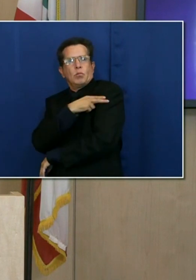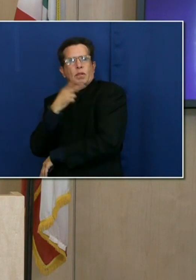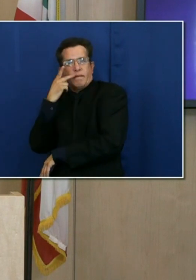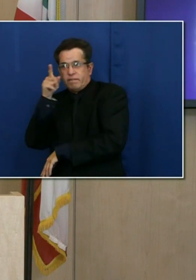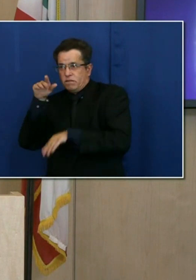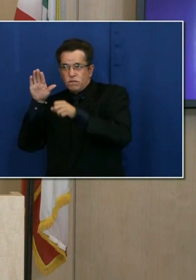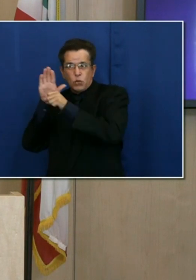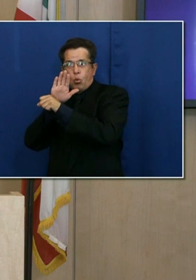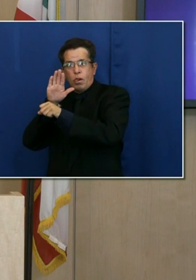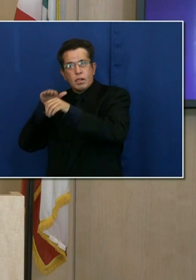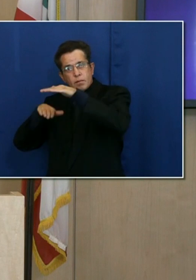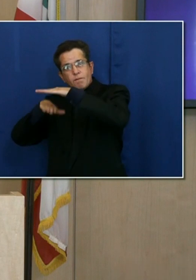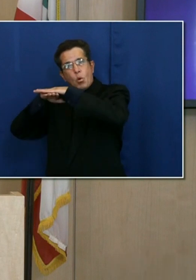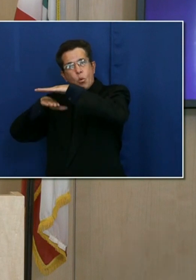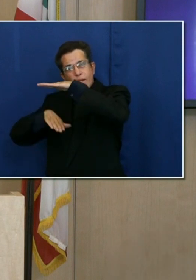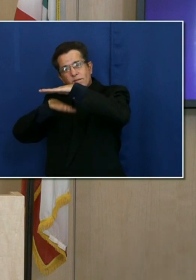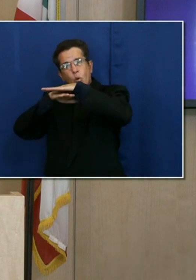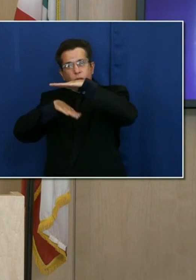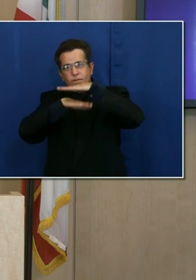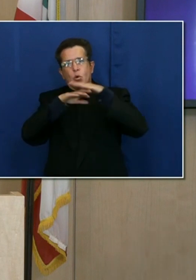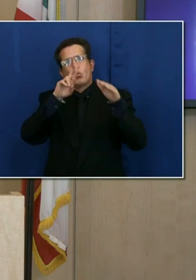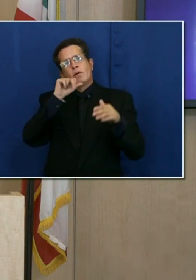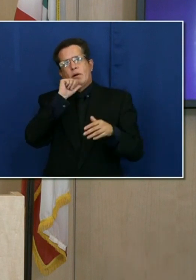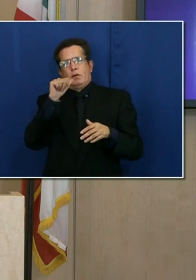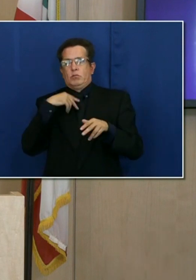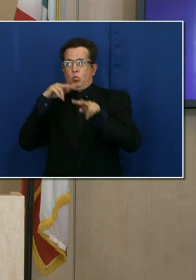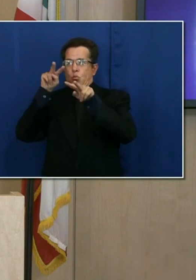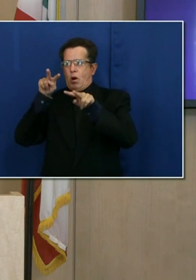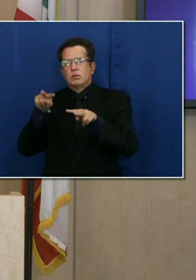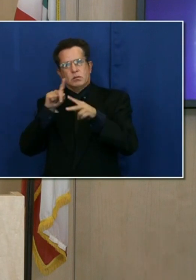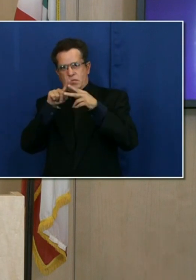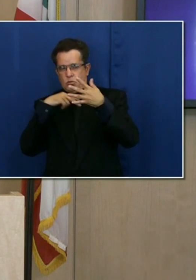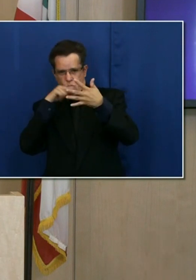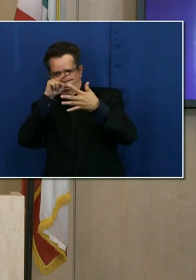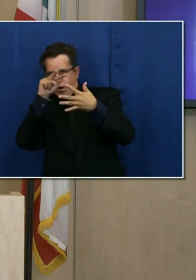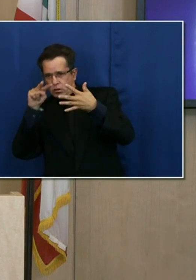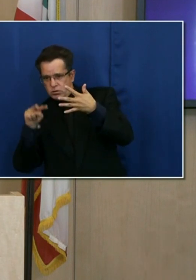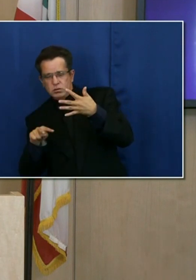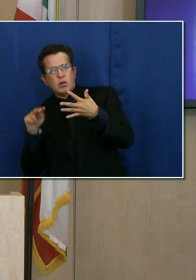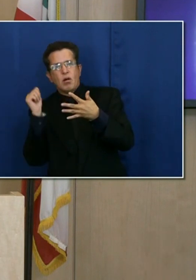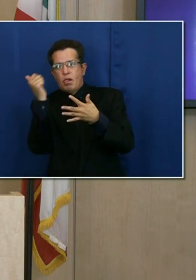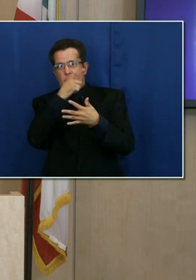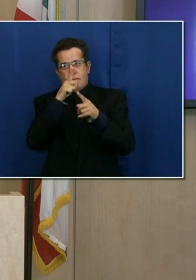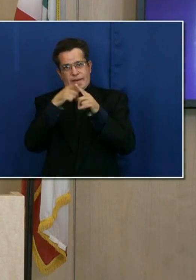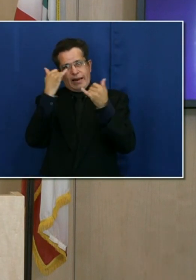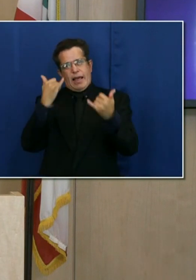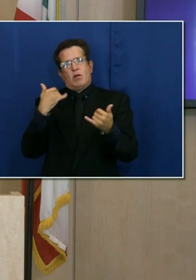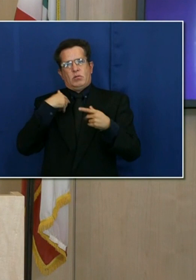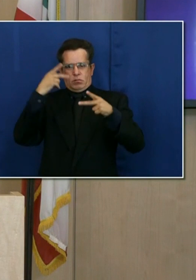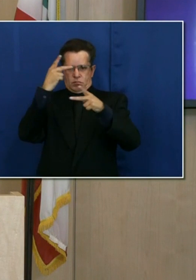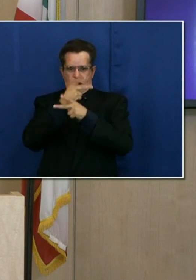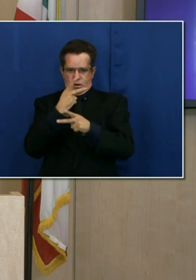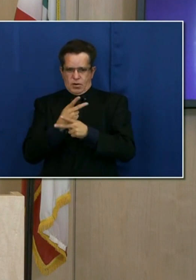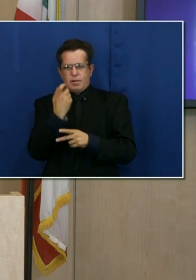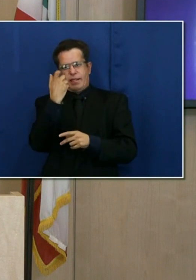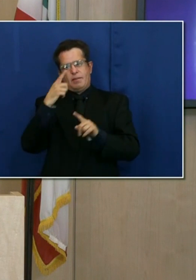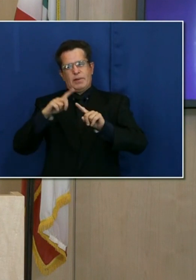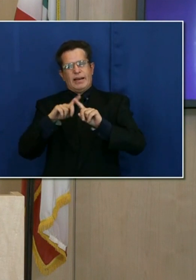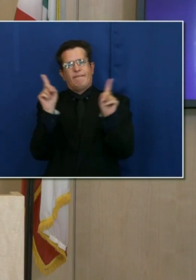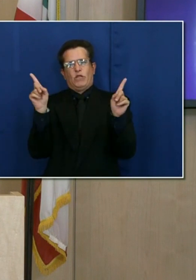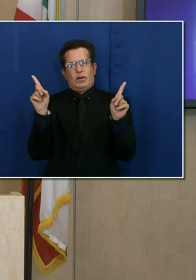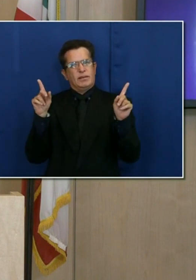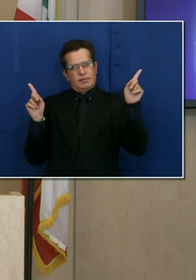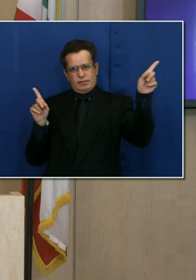hospitalizations and hospital capacity. The calculation of the current case rate is, however, different, and there is an